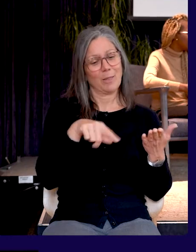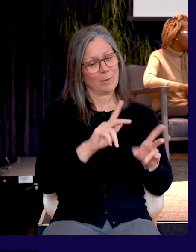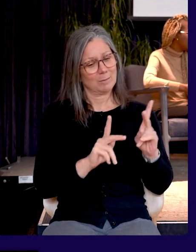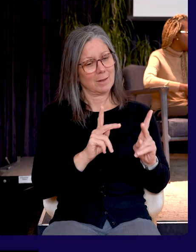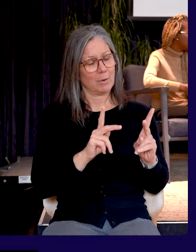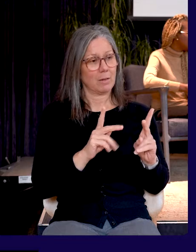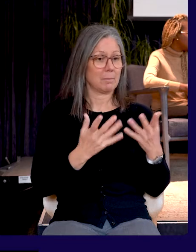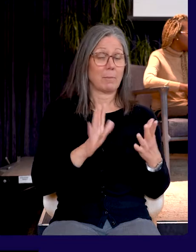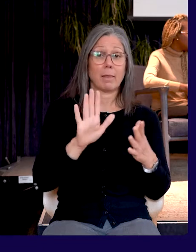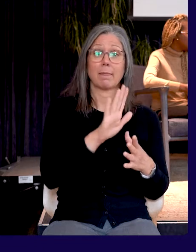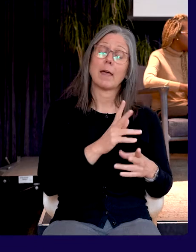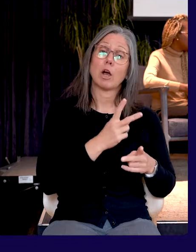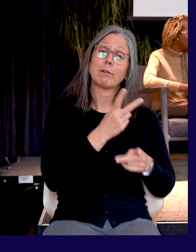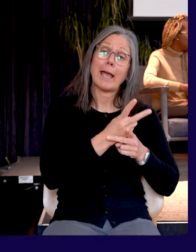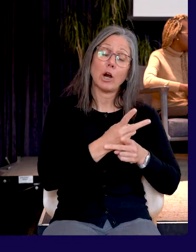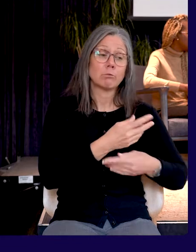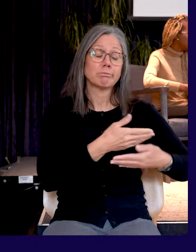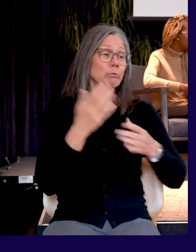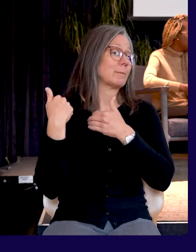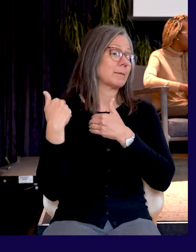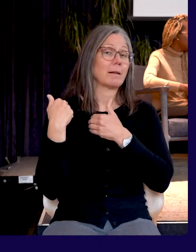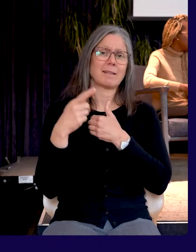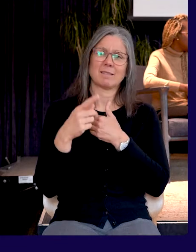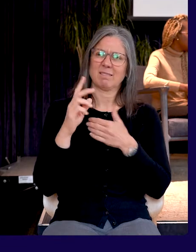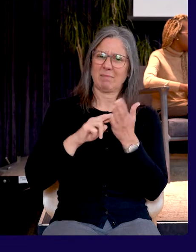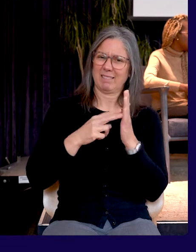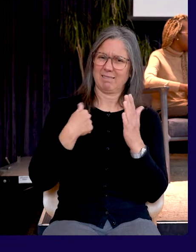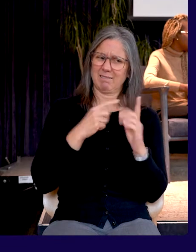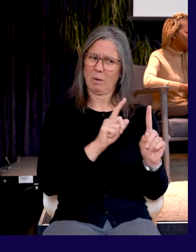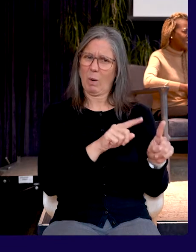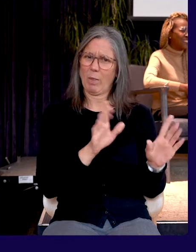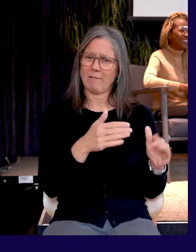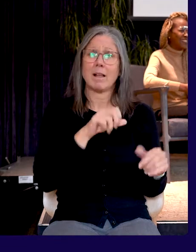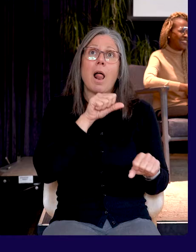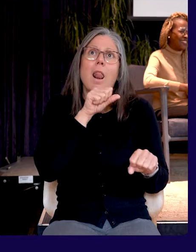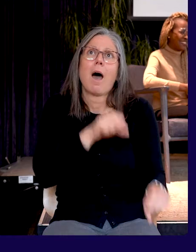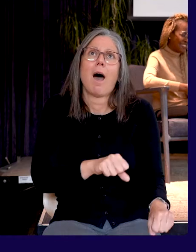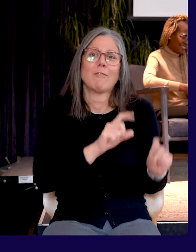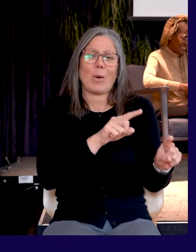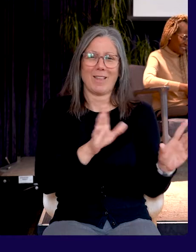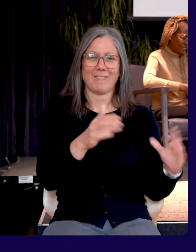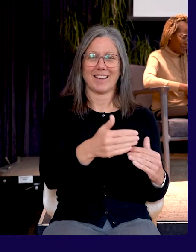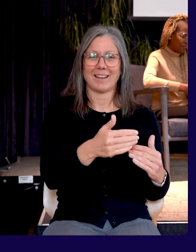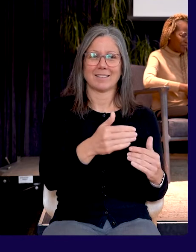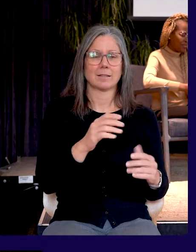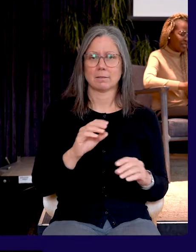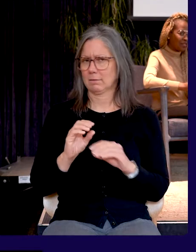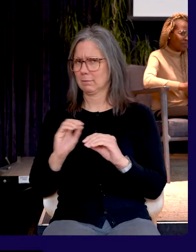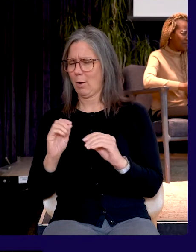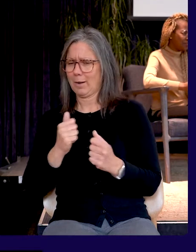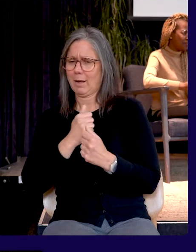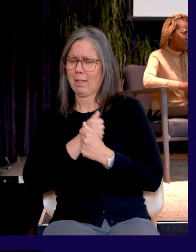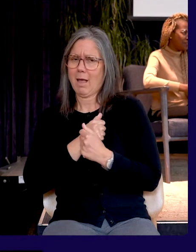maybe their caregiving responsibilities mean that they can always be in the office. They love the office, right? Like no one loves the office